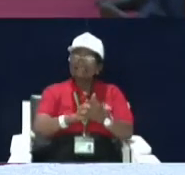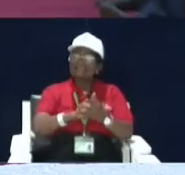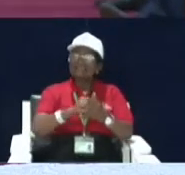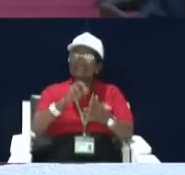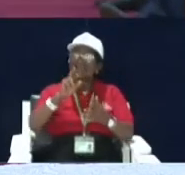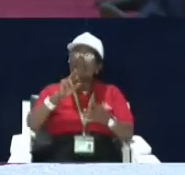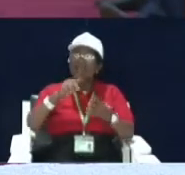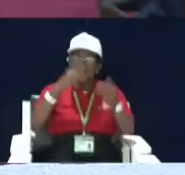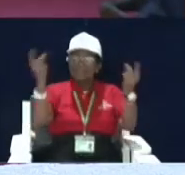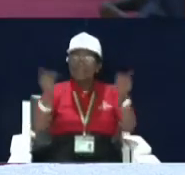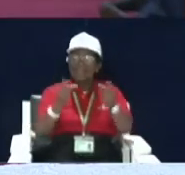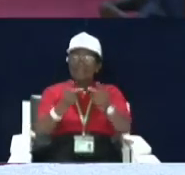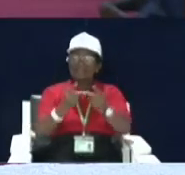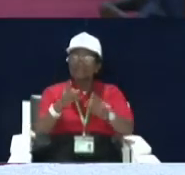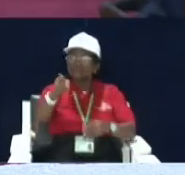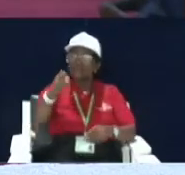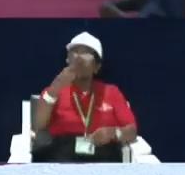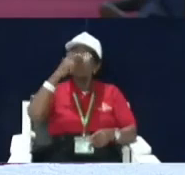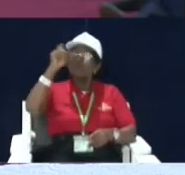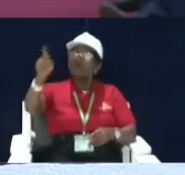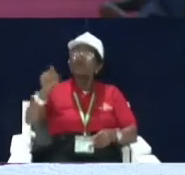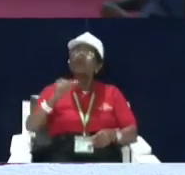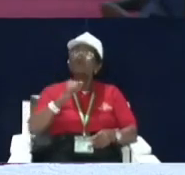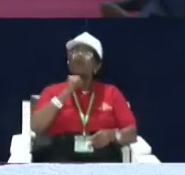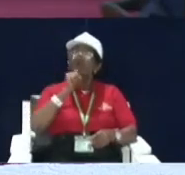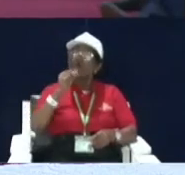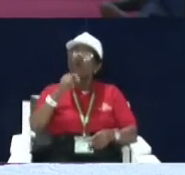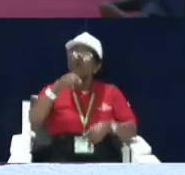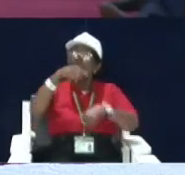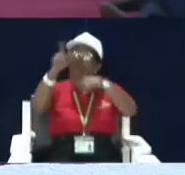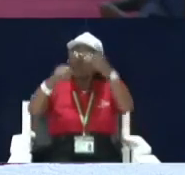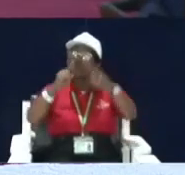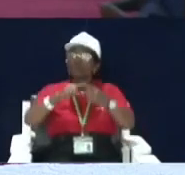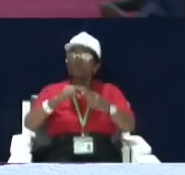you must not go to win by points.